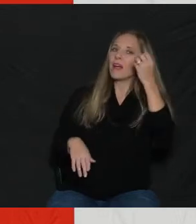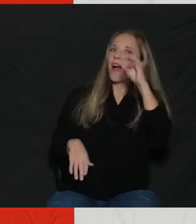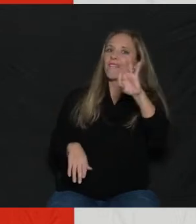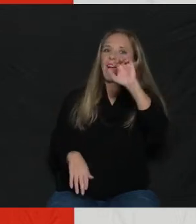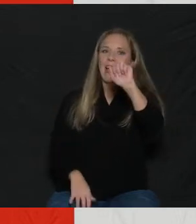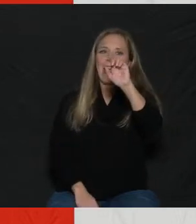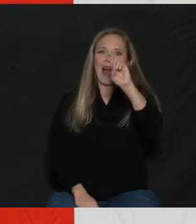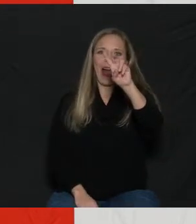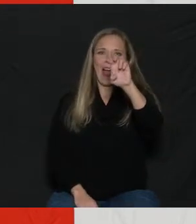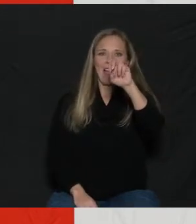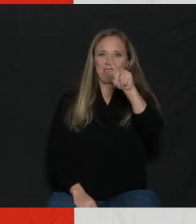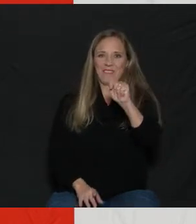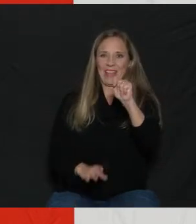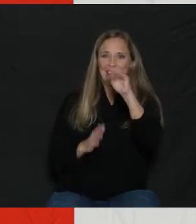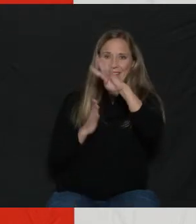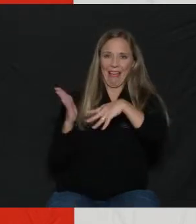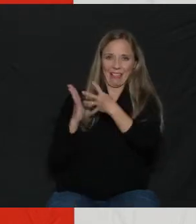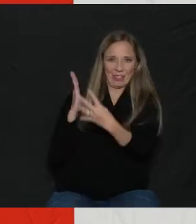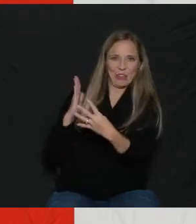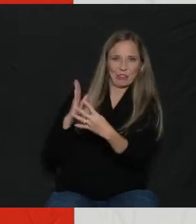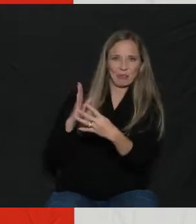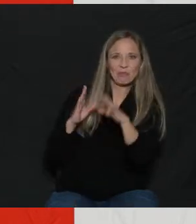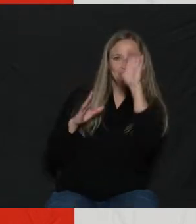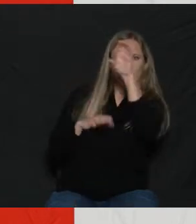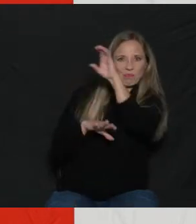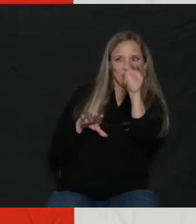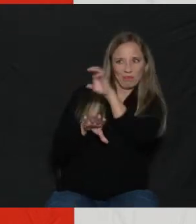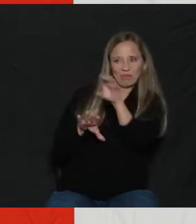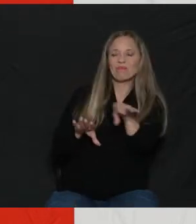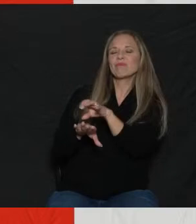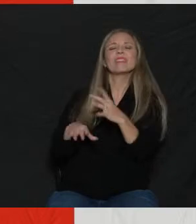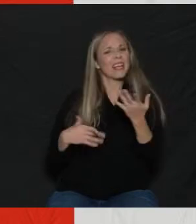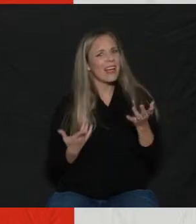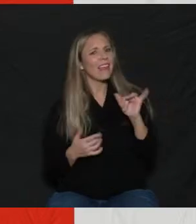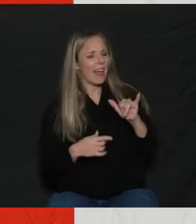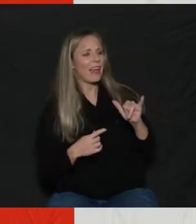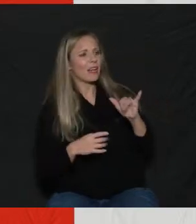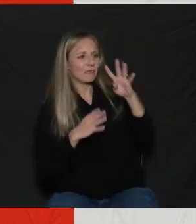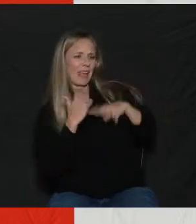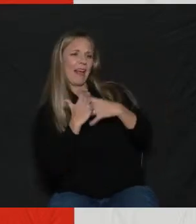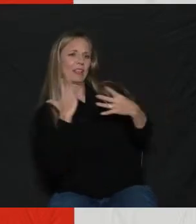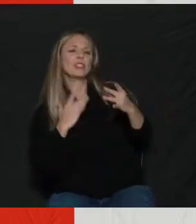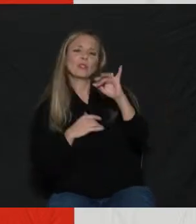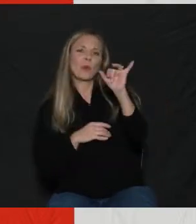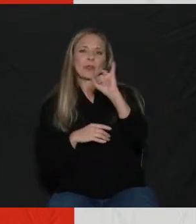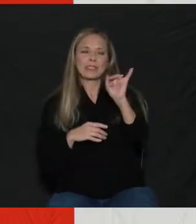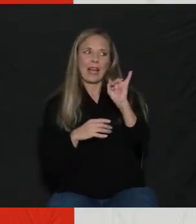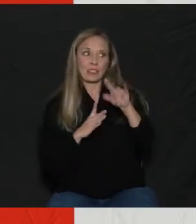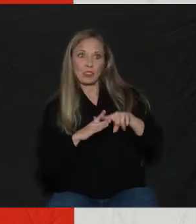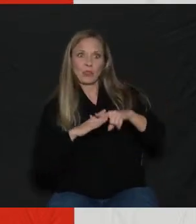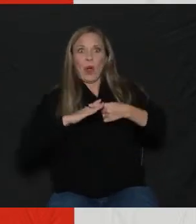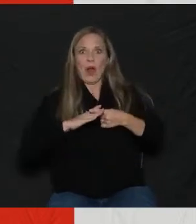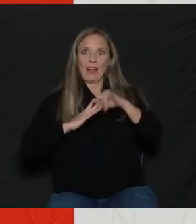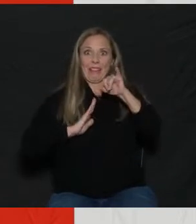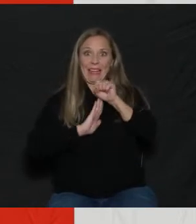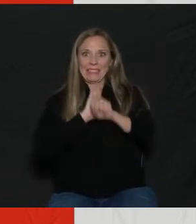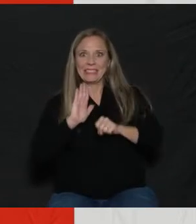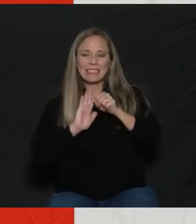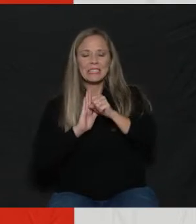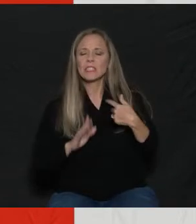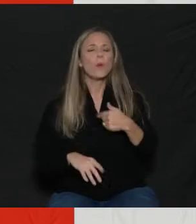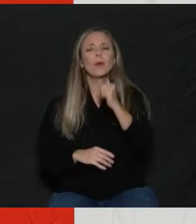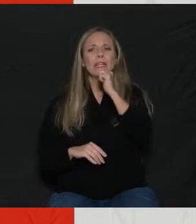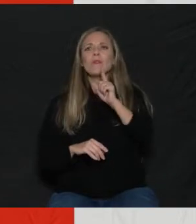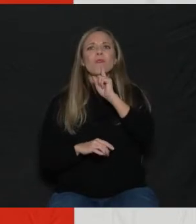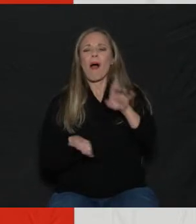it was like kicking off the Christmas season. And, you know, we didn't really open Christmas presents on Christmas Eve unless they were from aunts or uncles. Like,